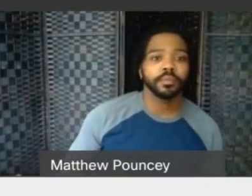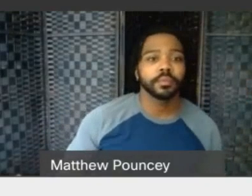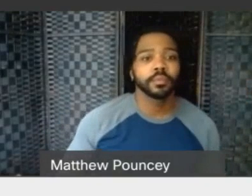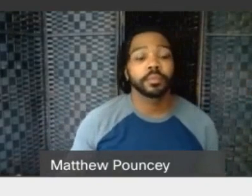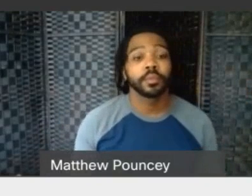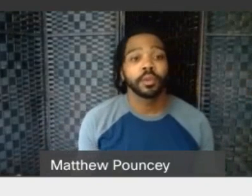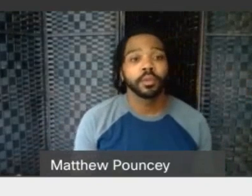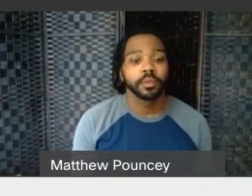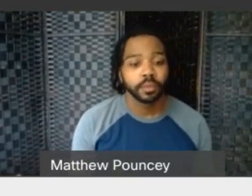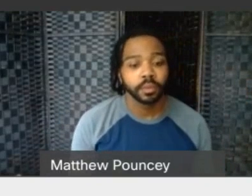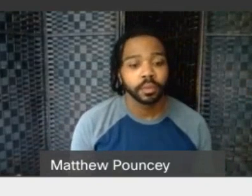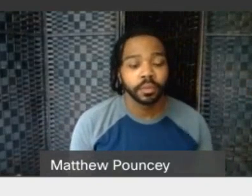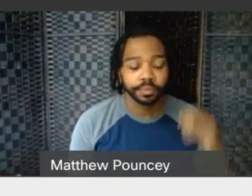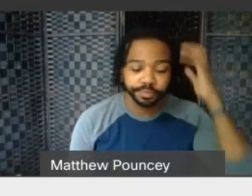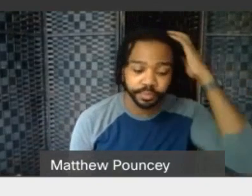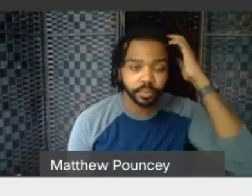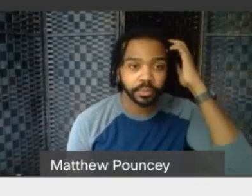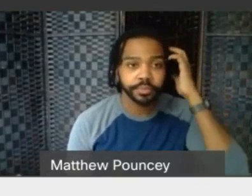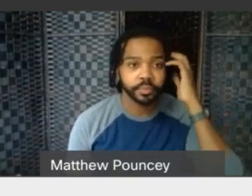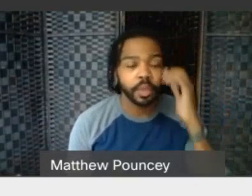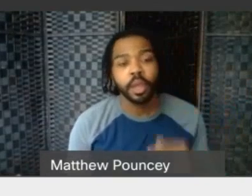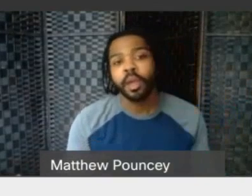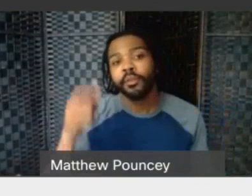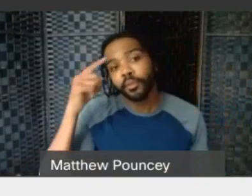so for the people that we support,